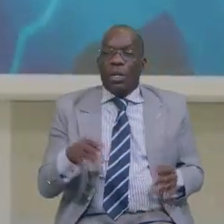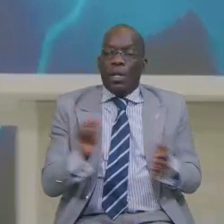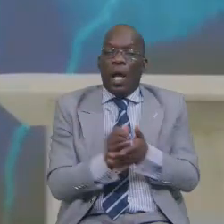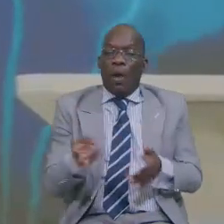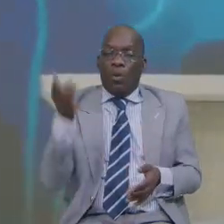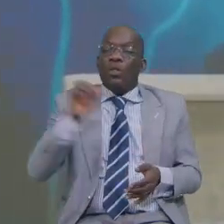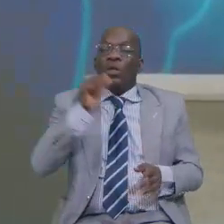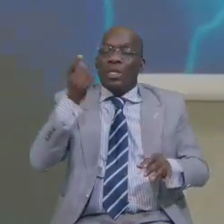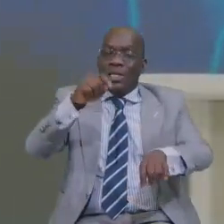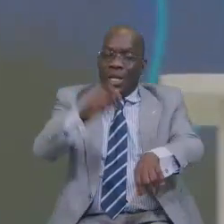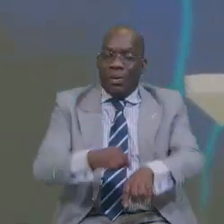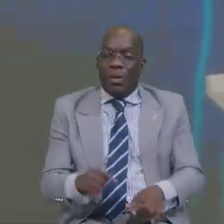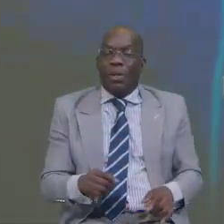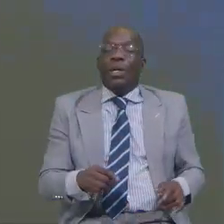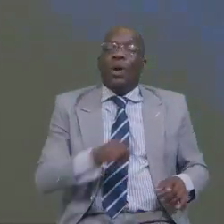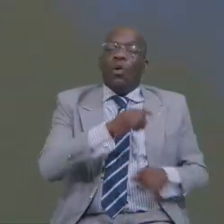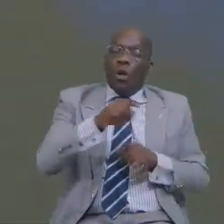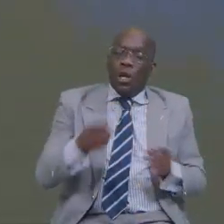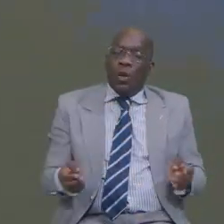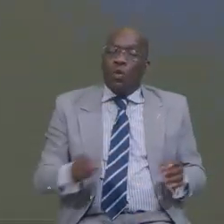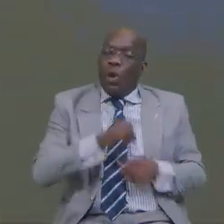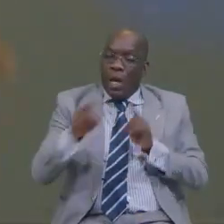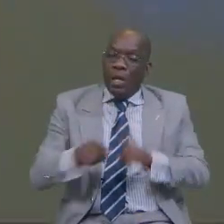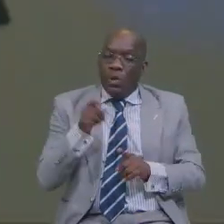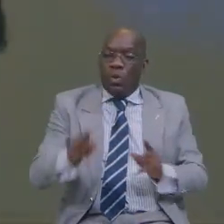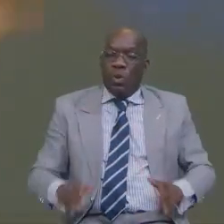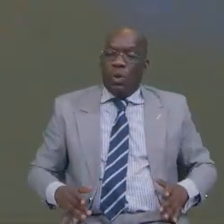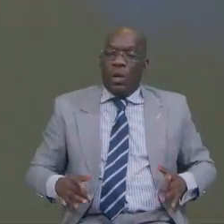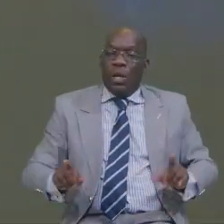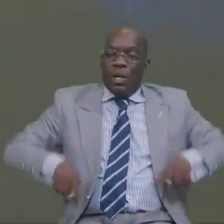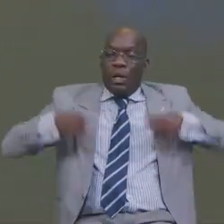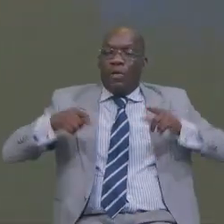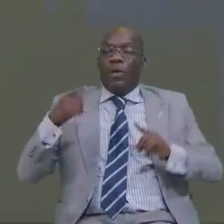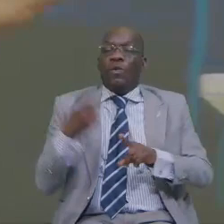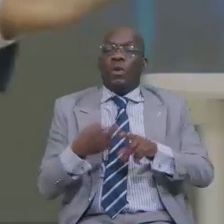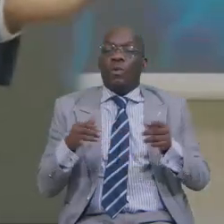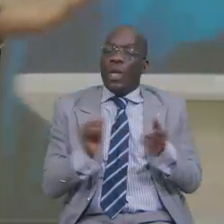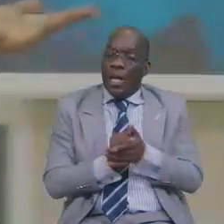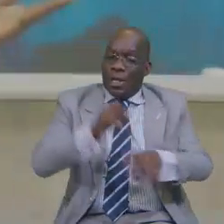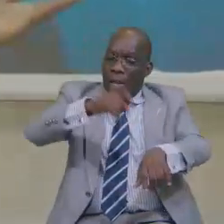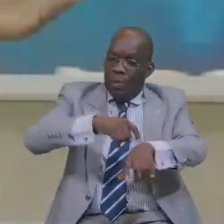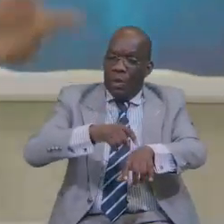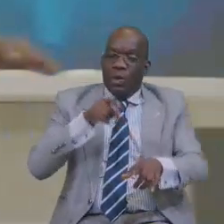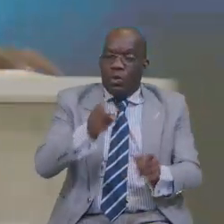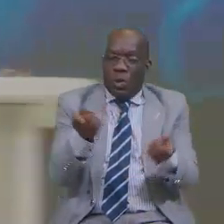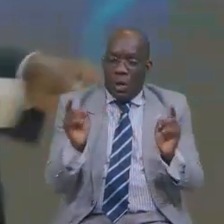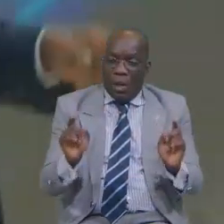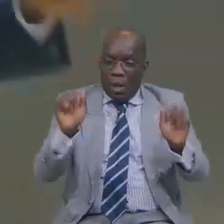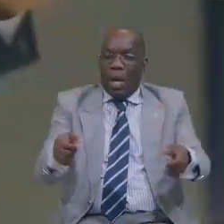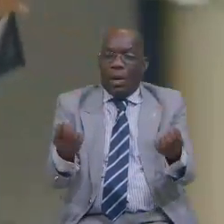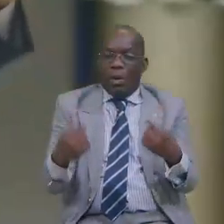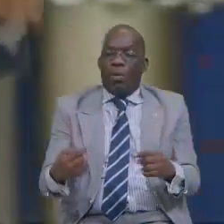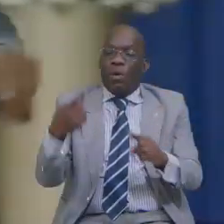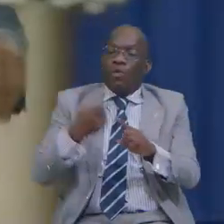in one dispensation, people can come from outside that dispensation, like Naaman, and have